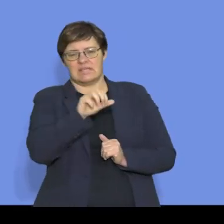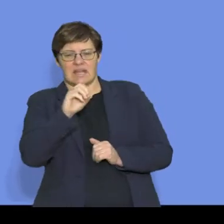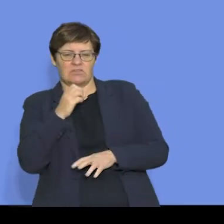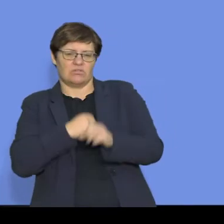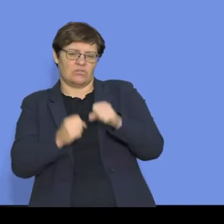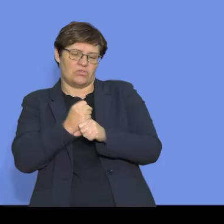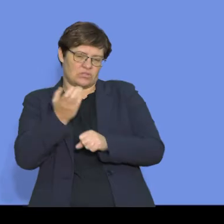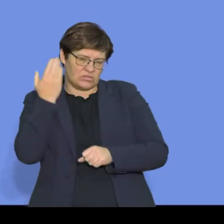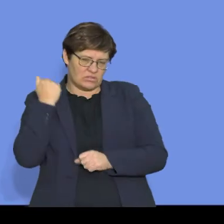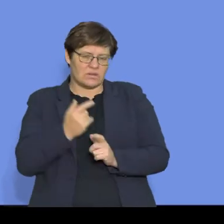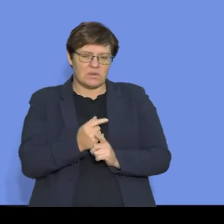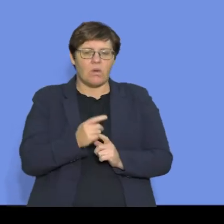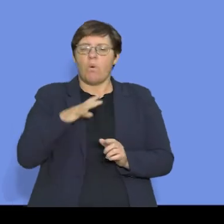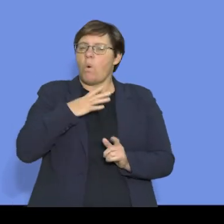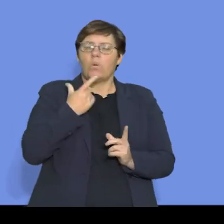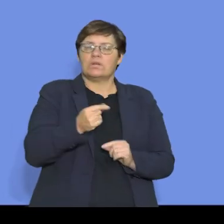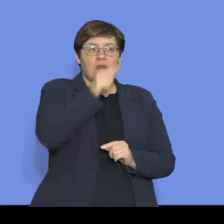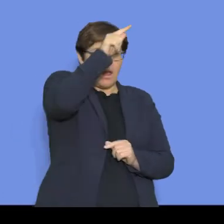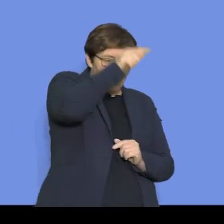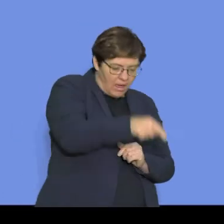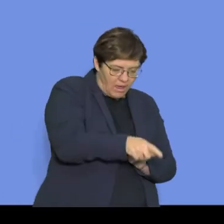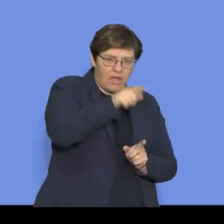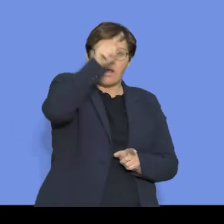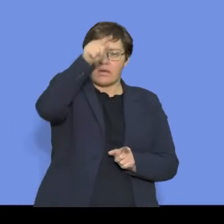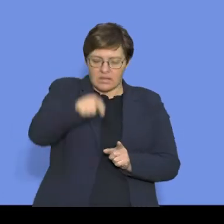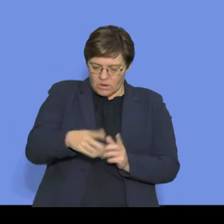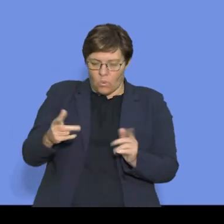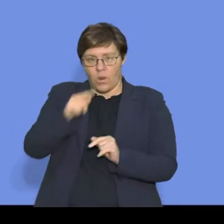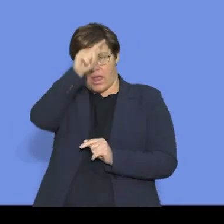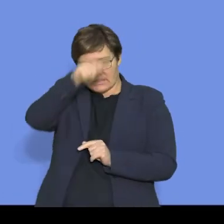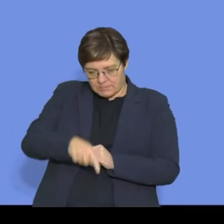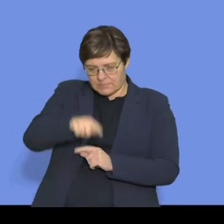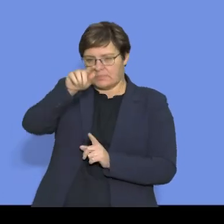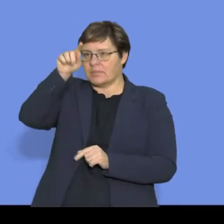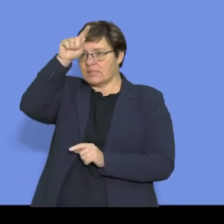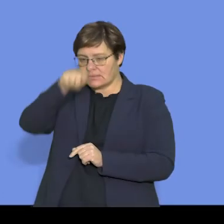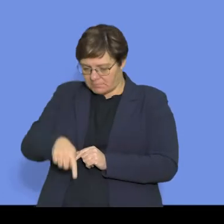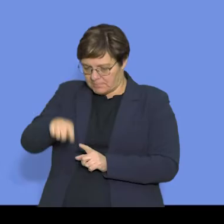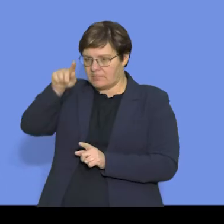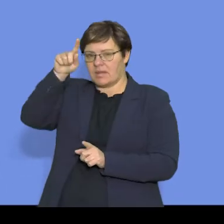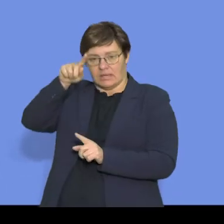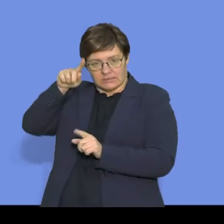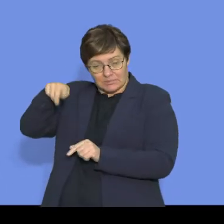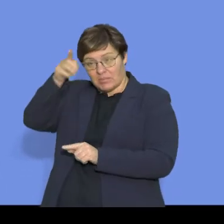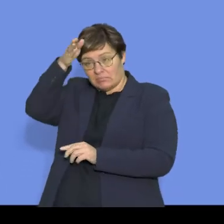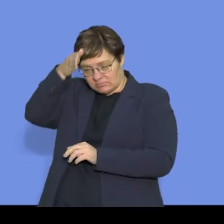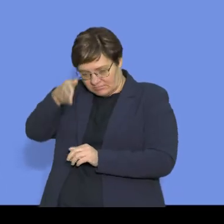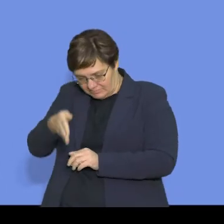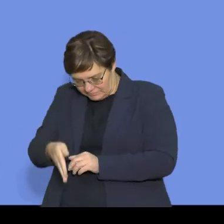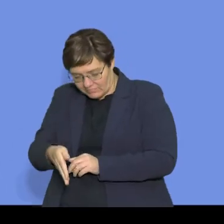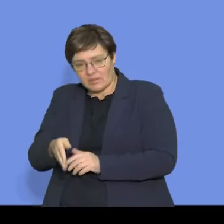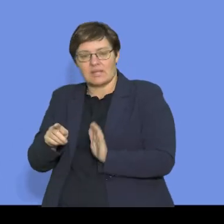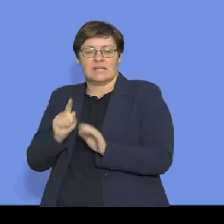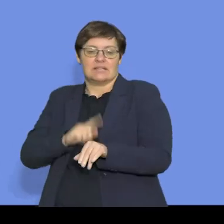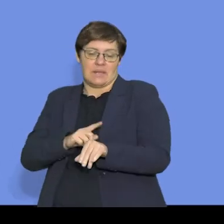3,600 years ago. So all you need to do is you need to actually just have a look, see where the dips are, and then go to the